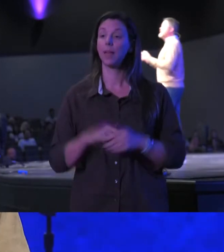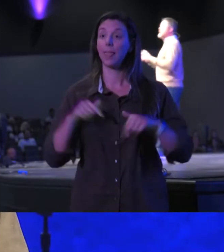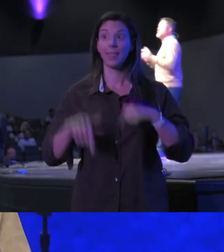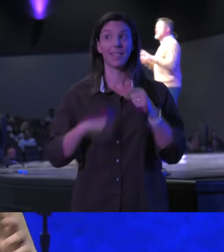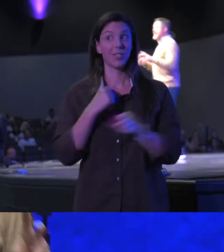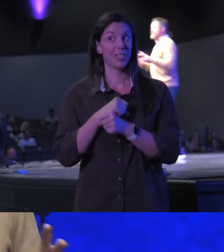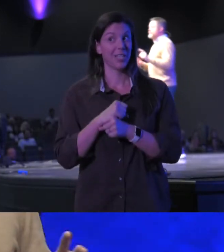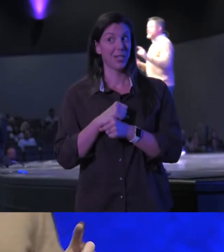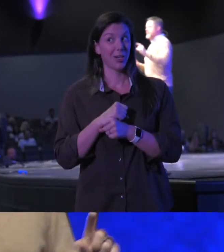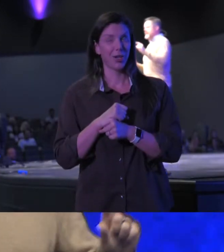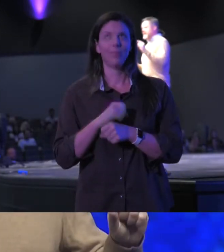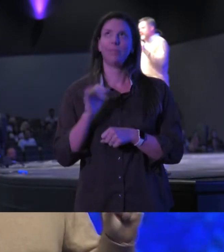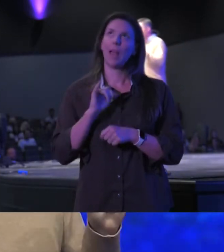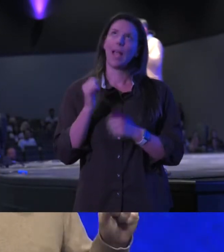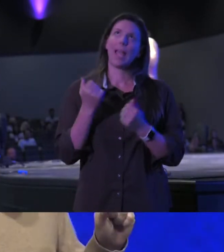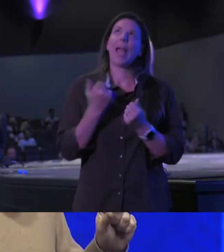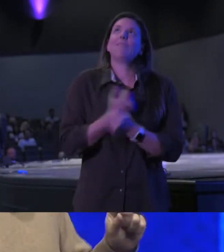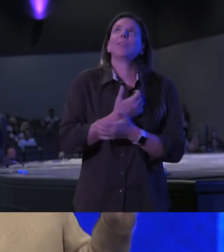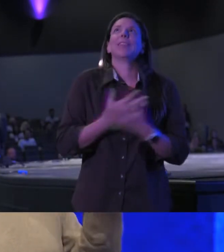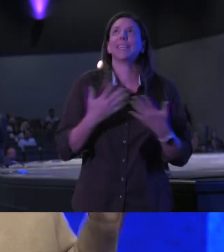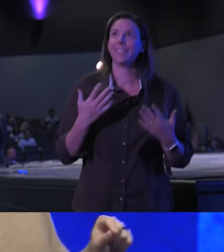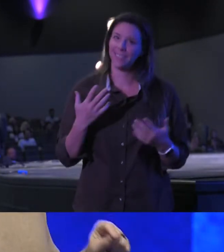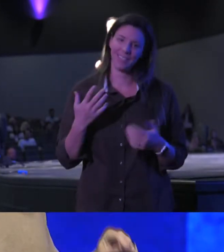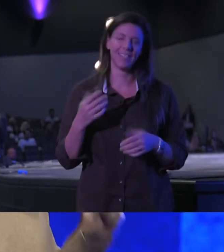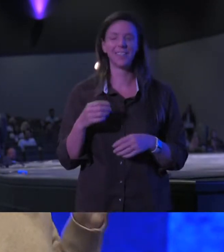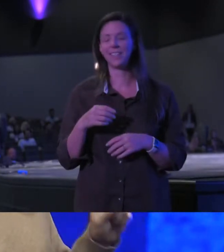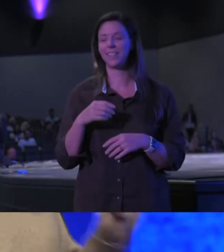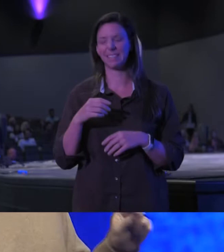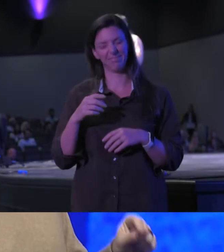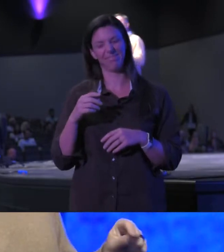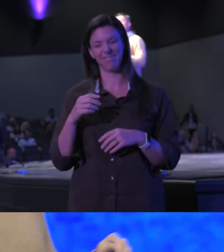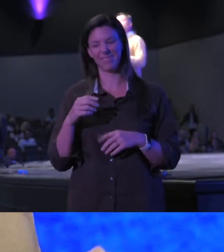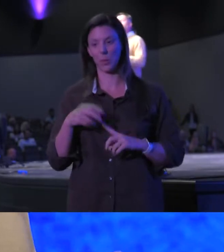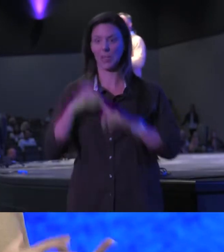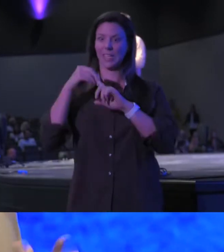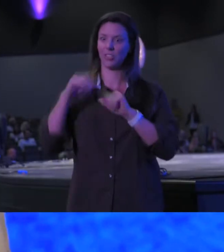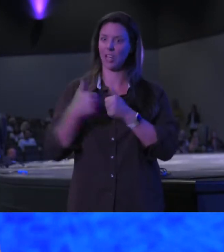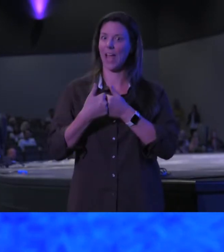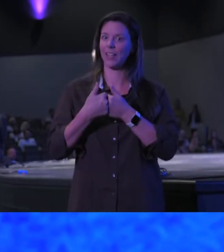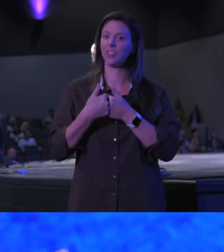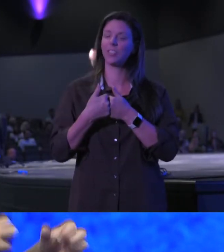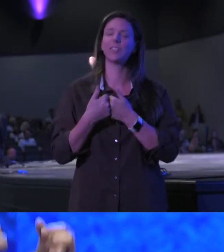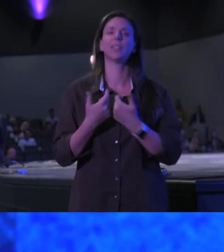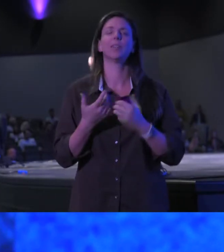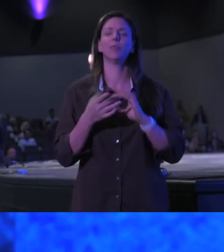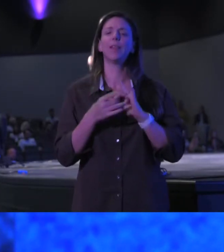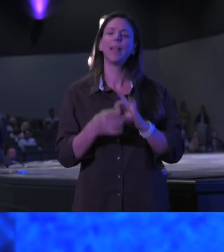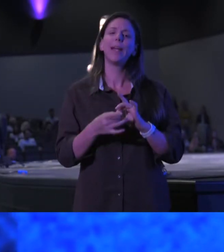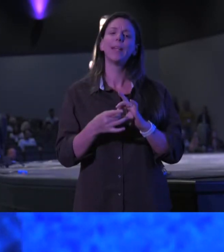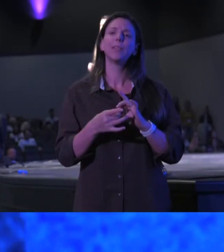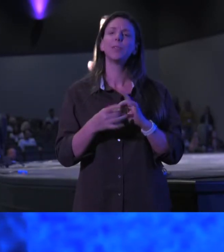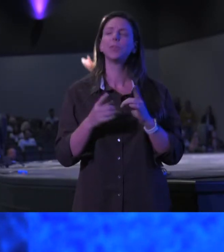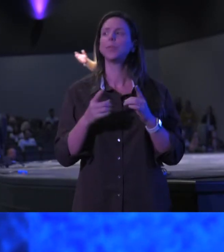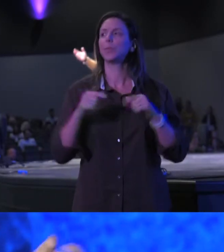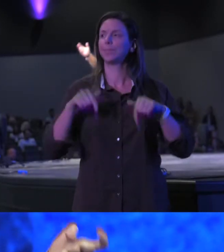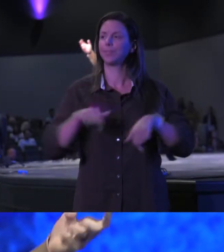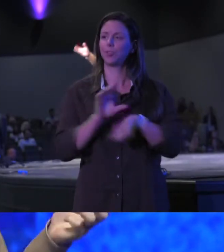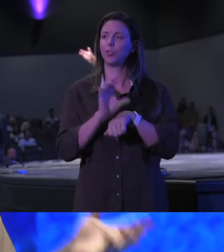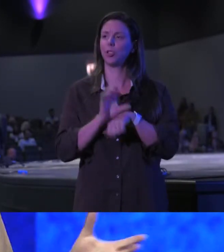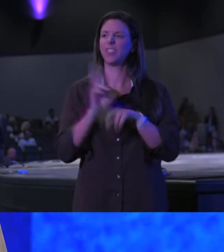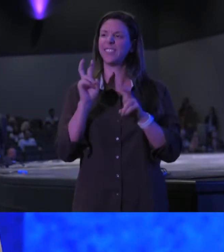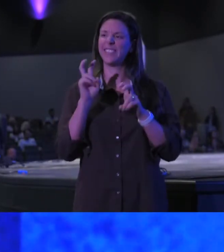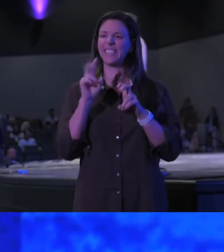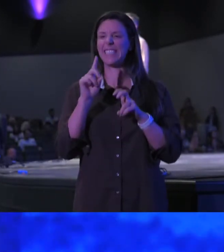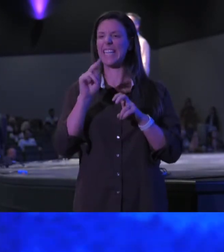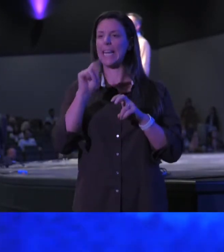quite unique and challenging in regards to one of the things that's a part of the DNA of our church. If you're new